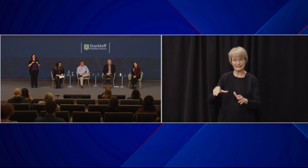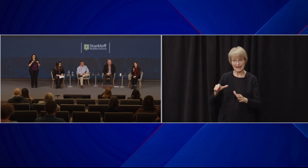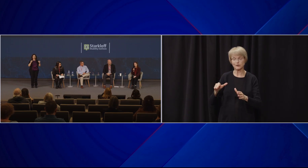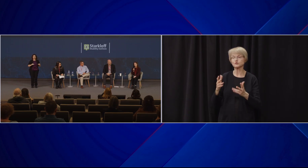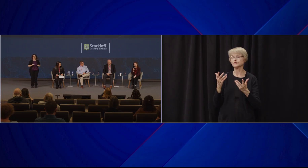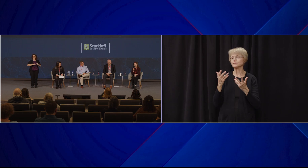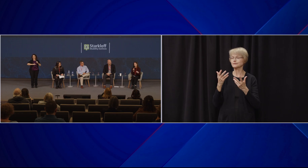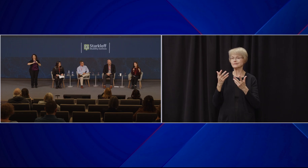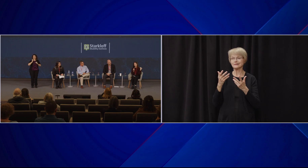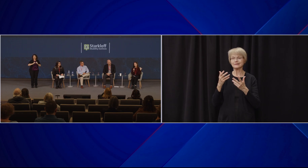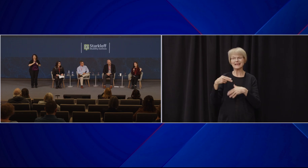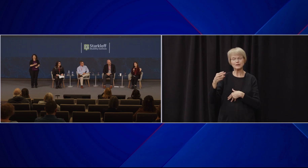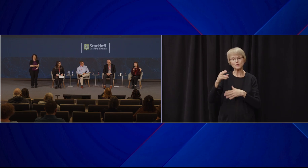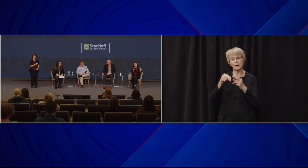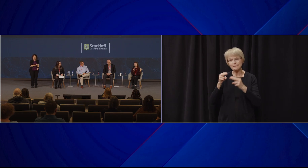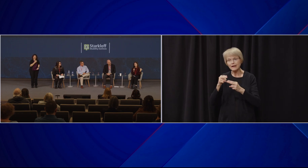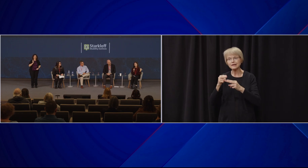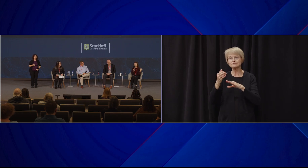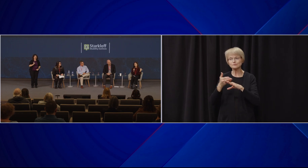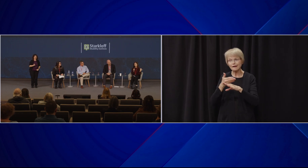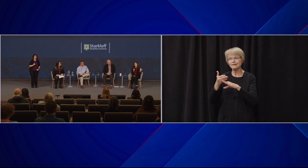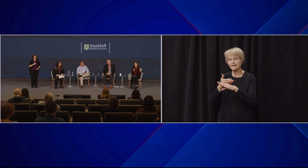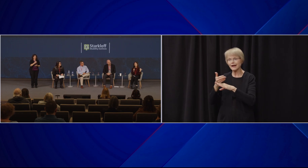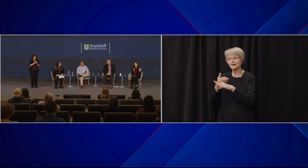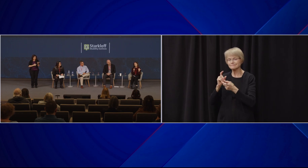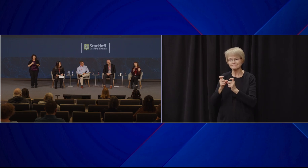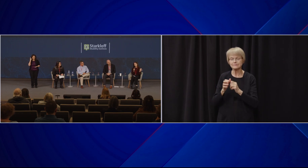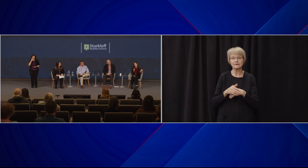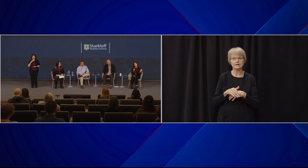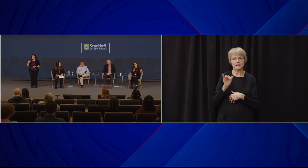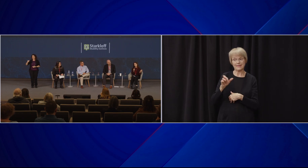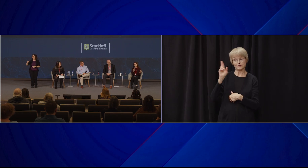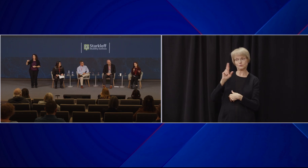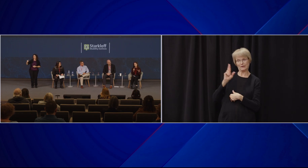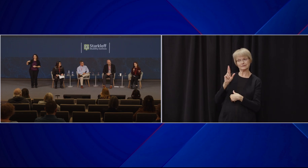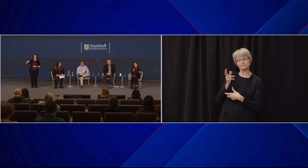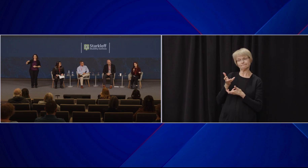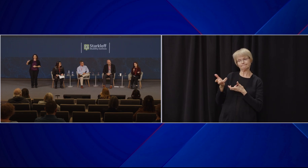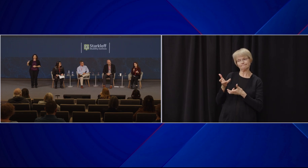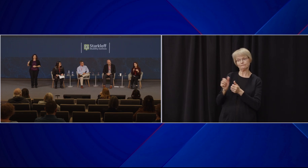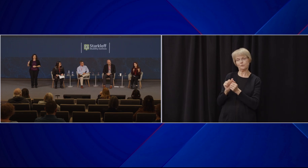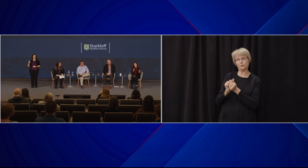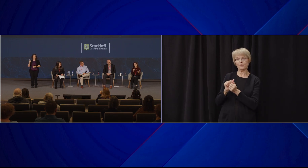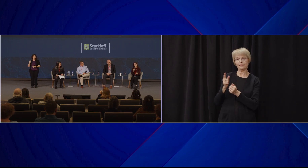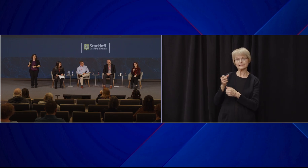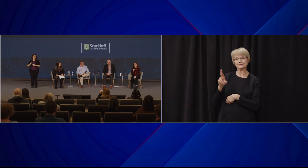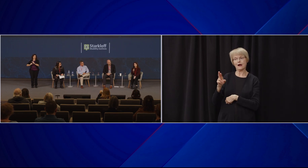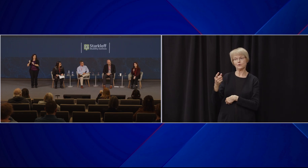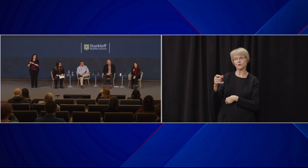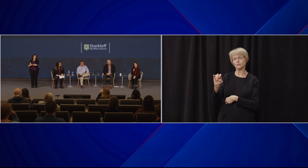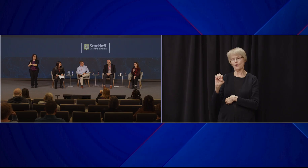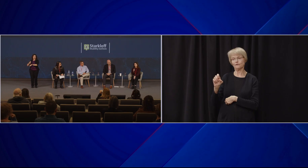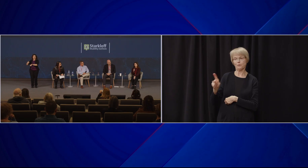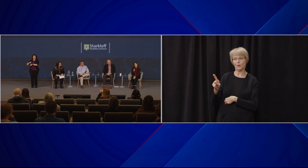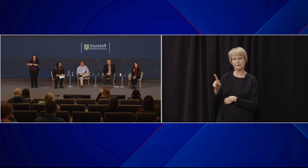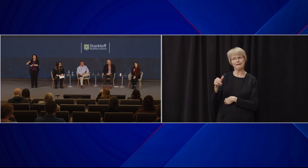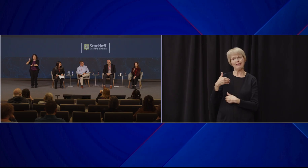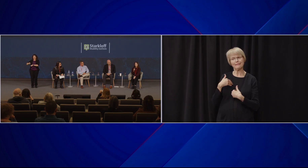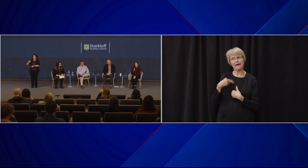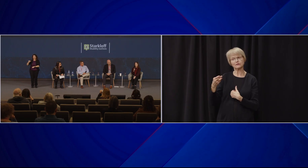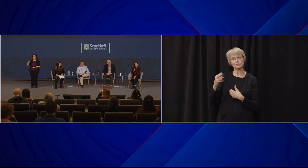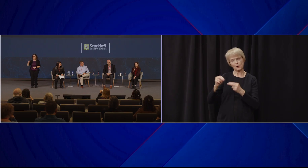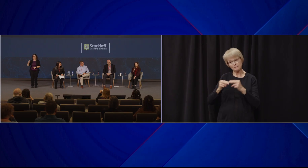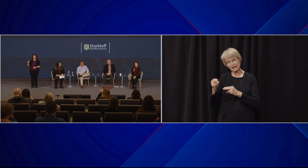renovating historic buildings. That's part of the reason we're working with Tower Grove Park, is because they have historic buildings and it's a National Historic Landmark.